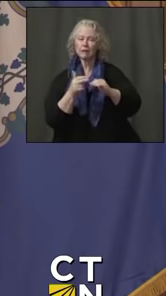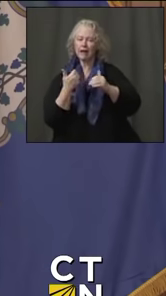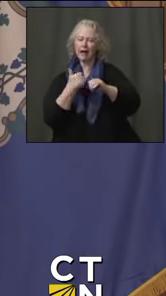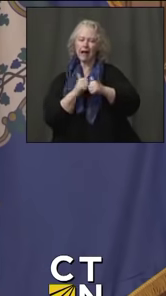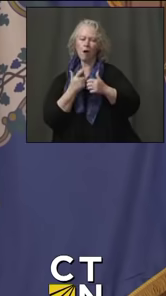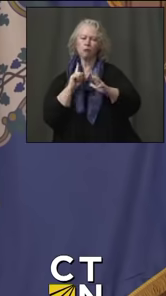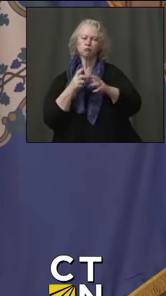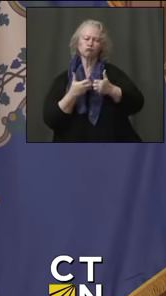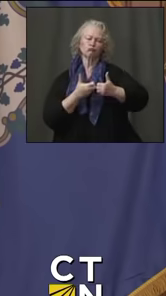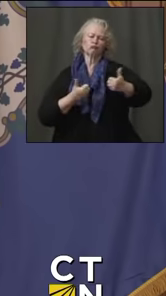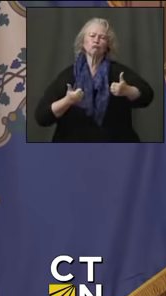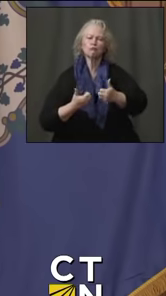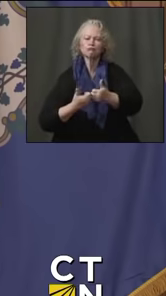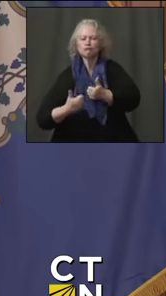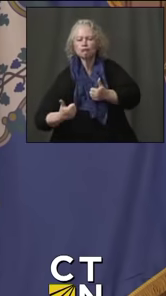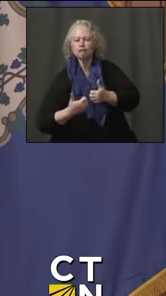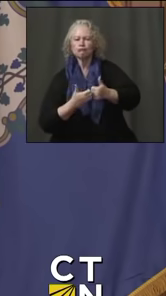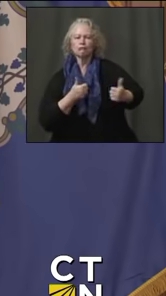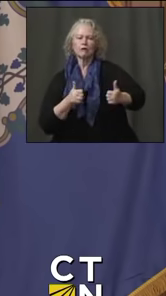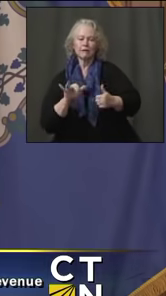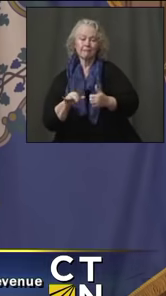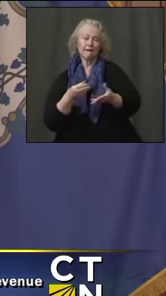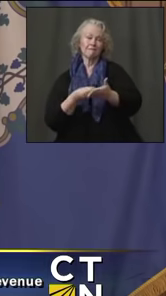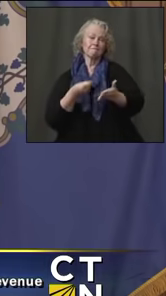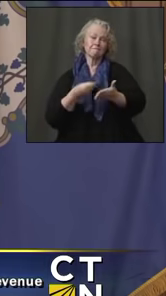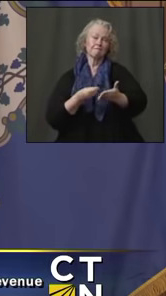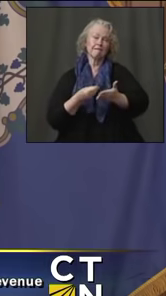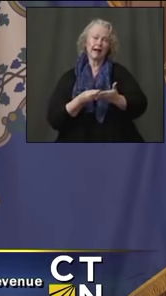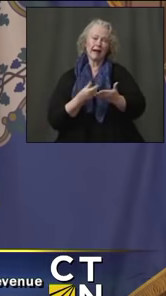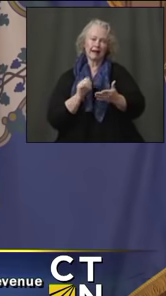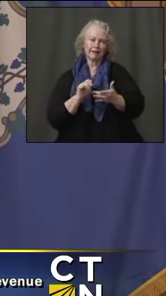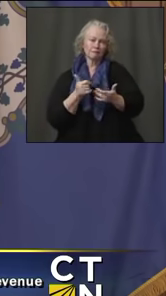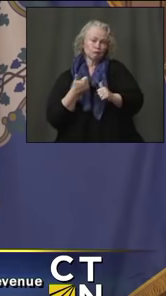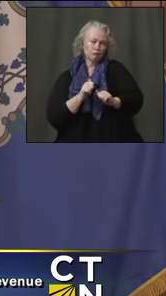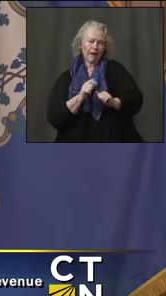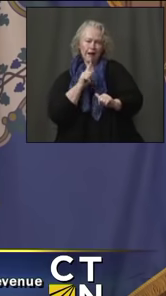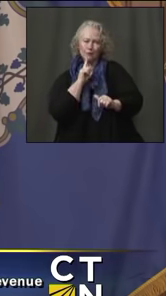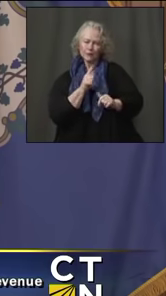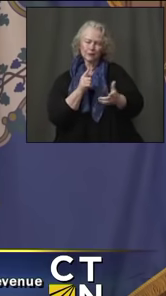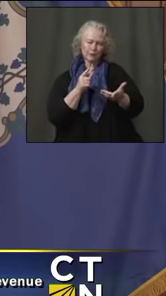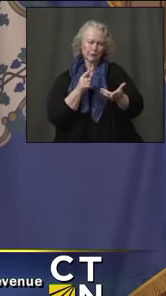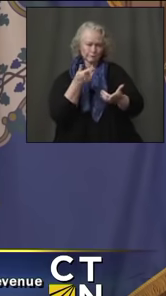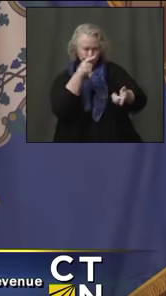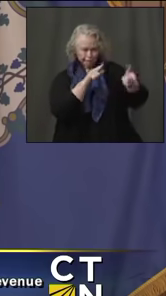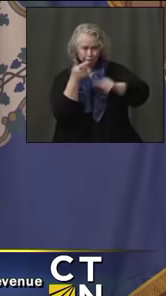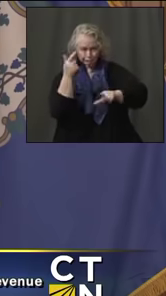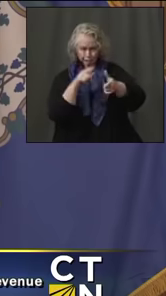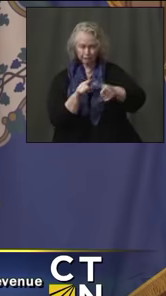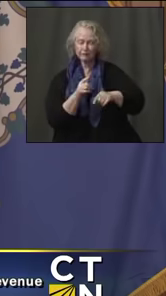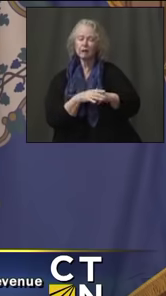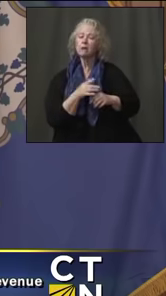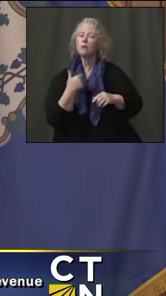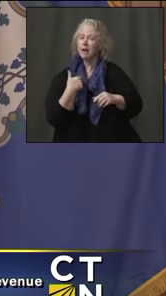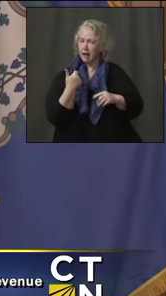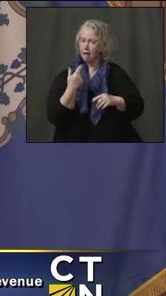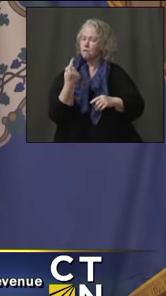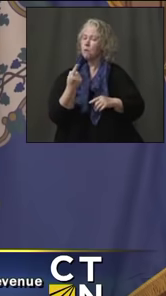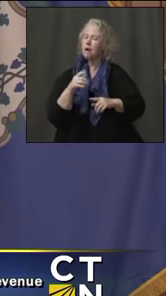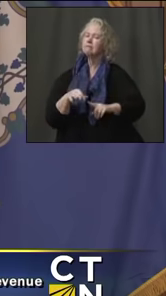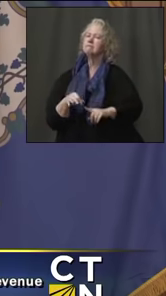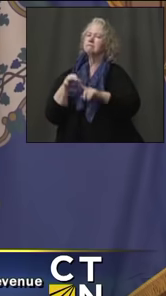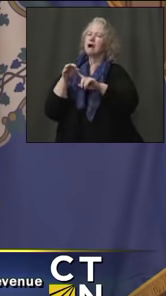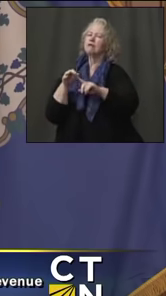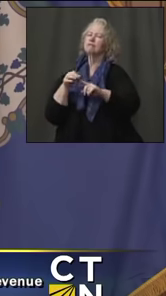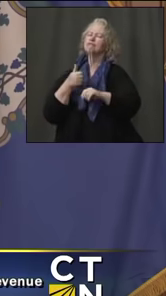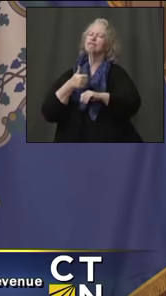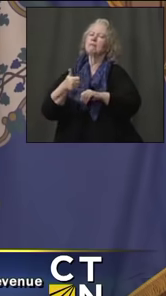can. I'd also tell you that along the way, we have the Special Transportation Fund. I'd say we spent a lot of time